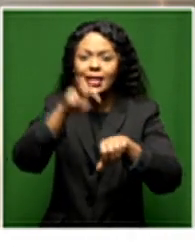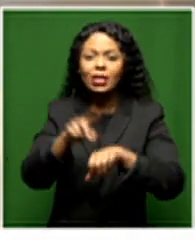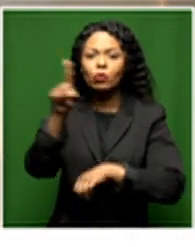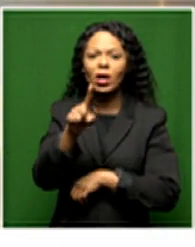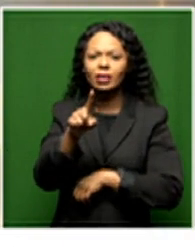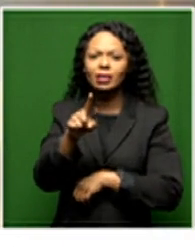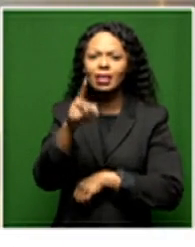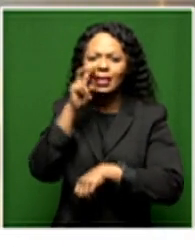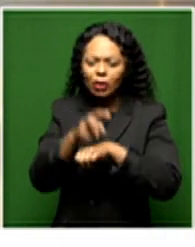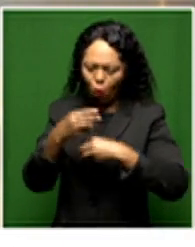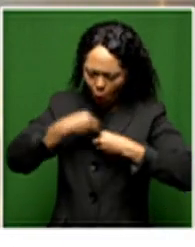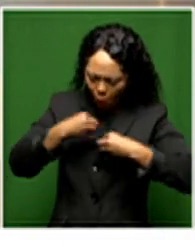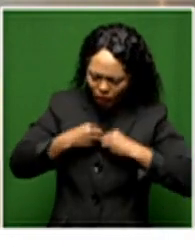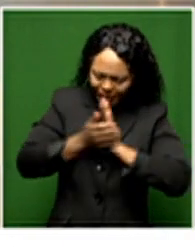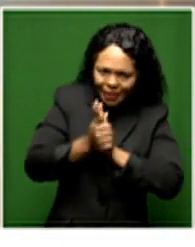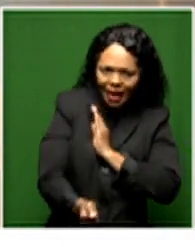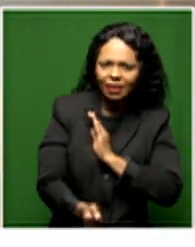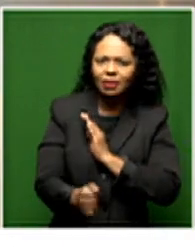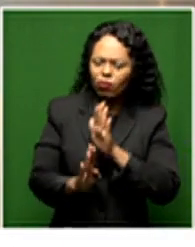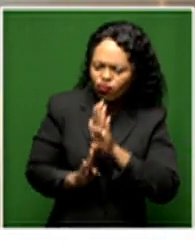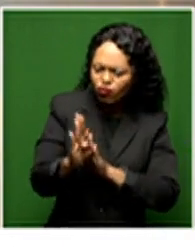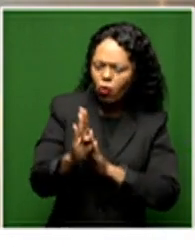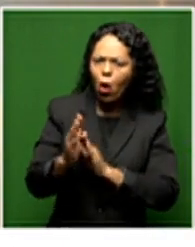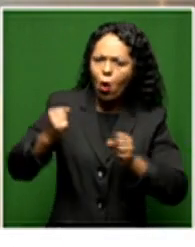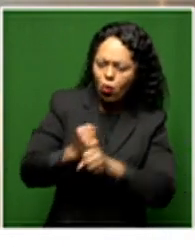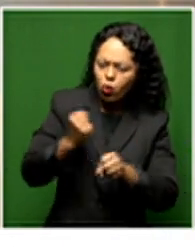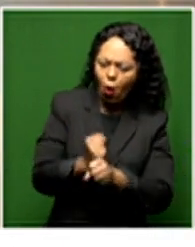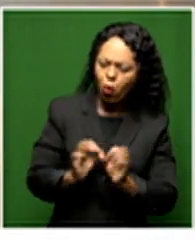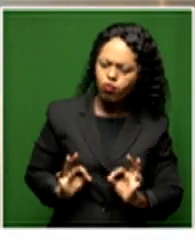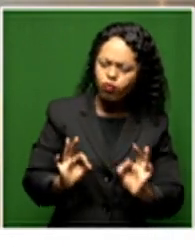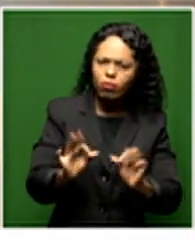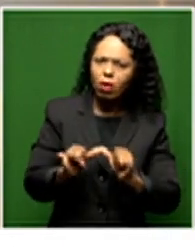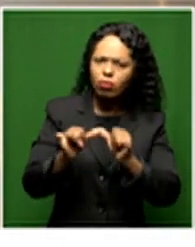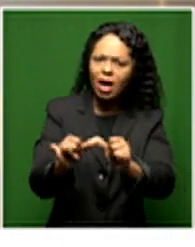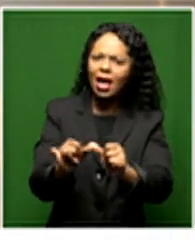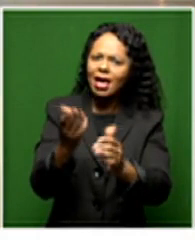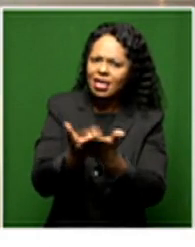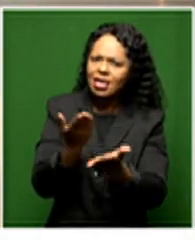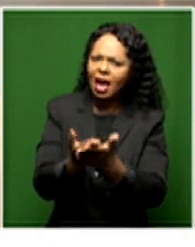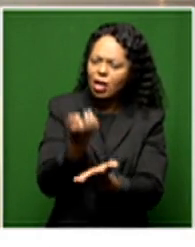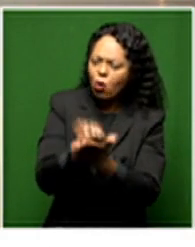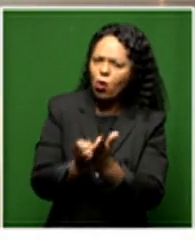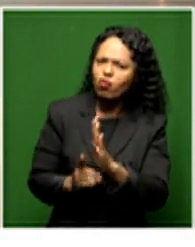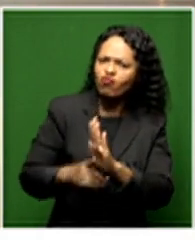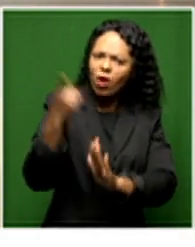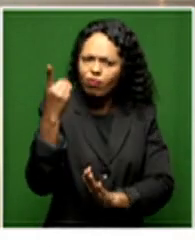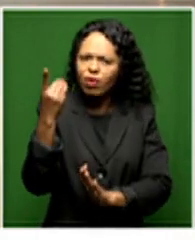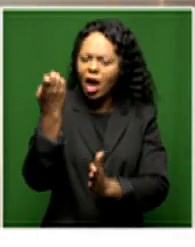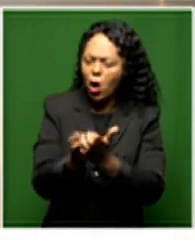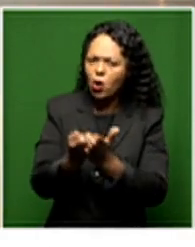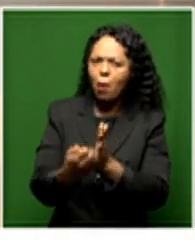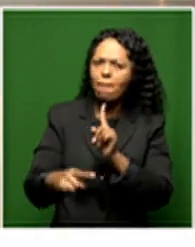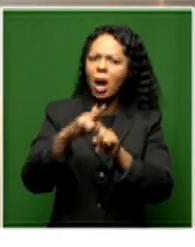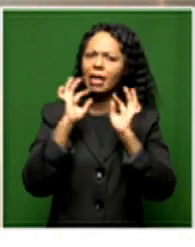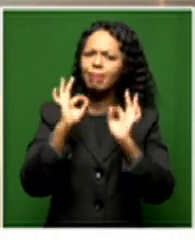as skills to create a strong base of a workforce that will impact the economy, that will attract these major